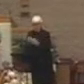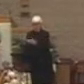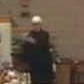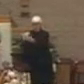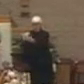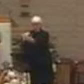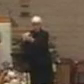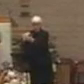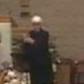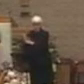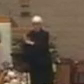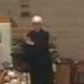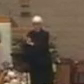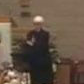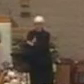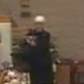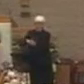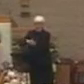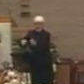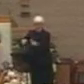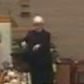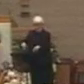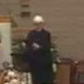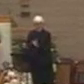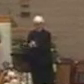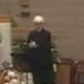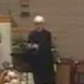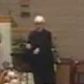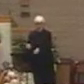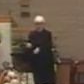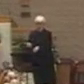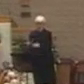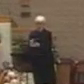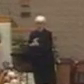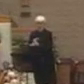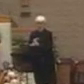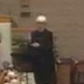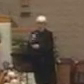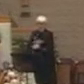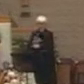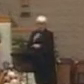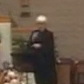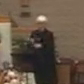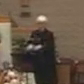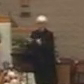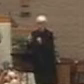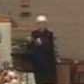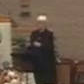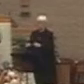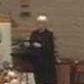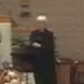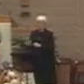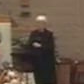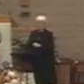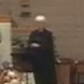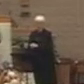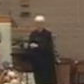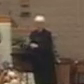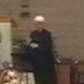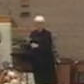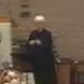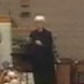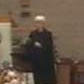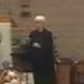before and after this encounter that we see in Matthew today, that Jesus took him places. He took him on